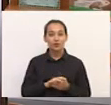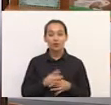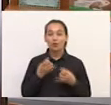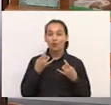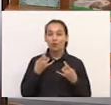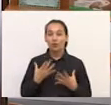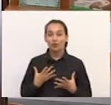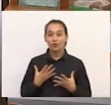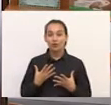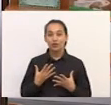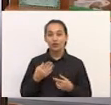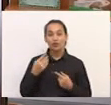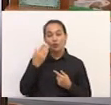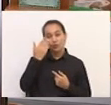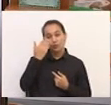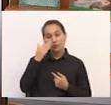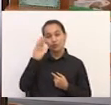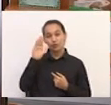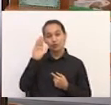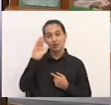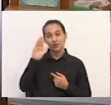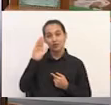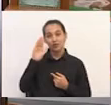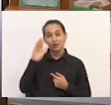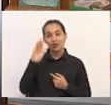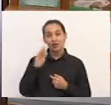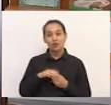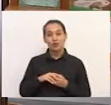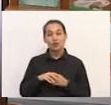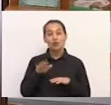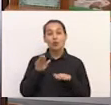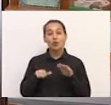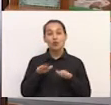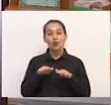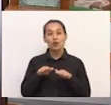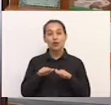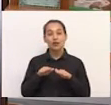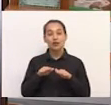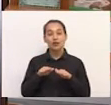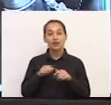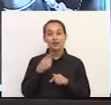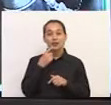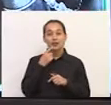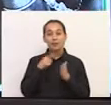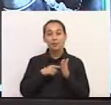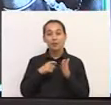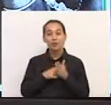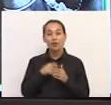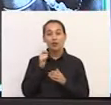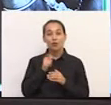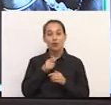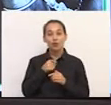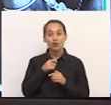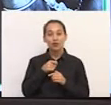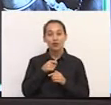Oddigina qalmoqlar uning tuyoqlariga mix qoqgan mahali Boychiborning poygada yugurib kelayotganini